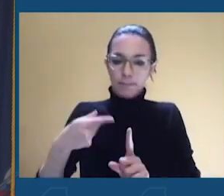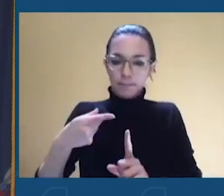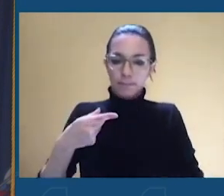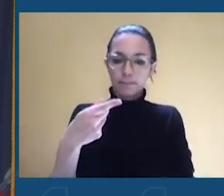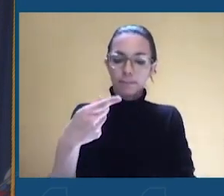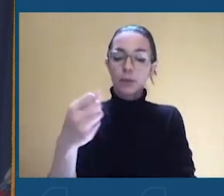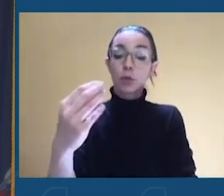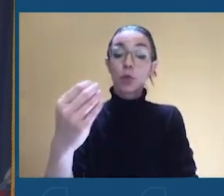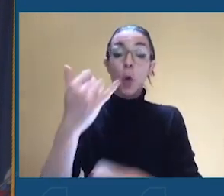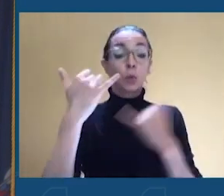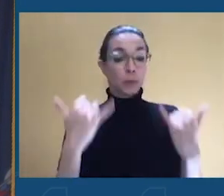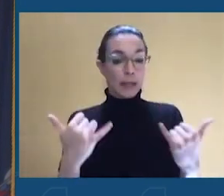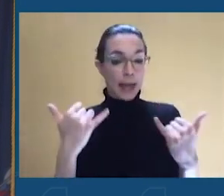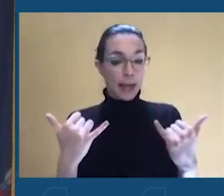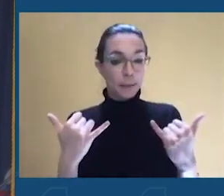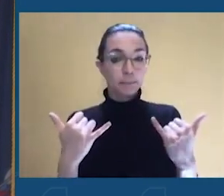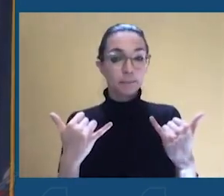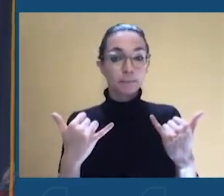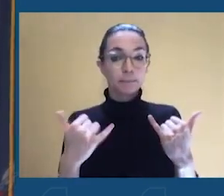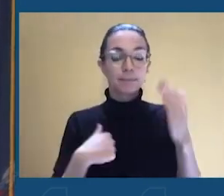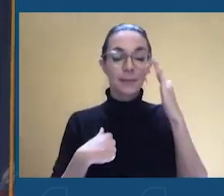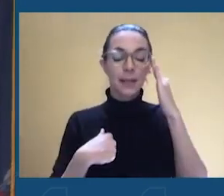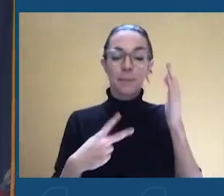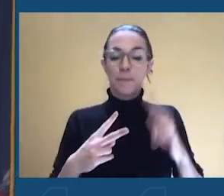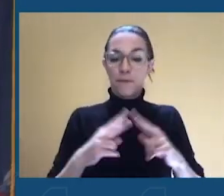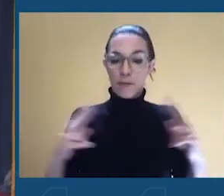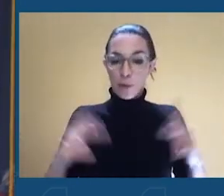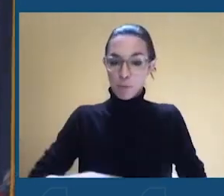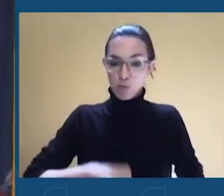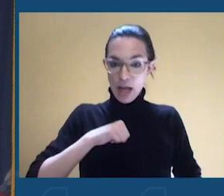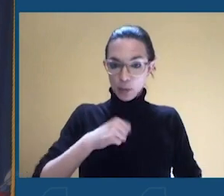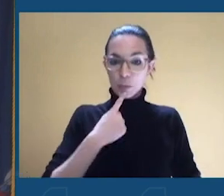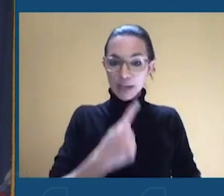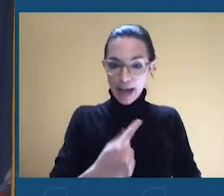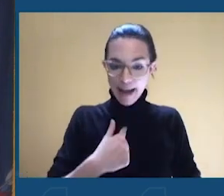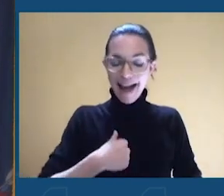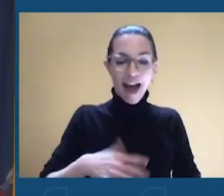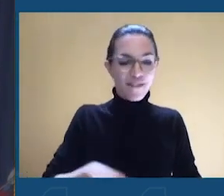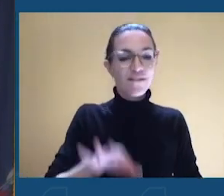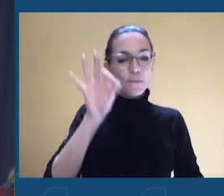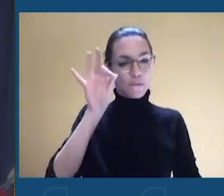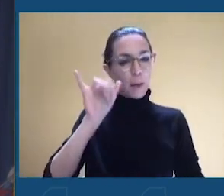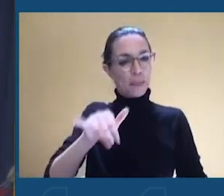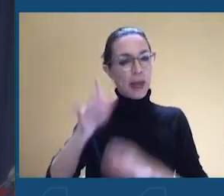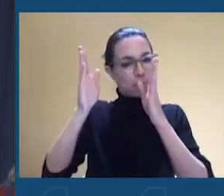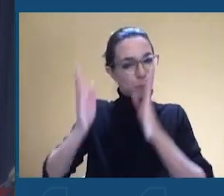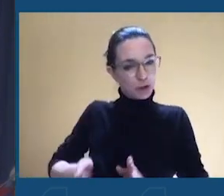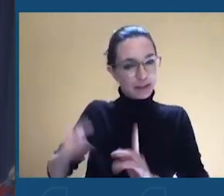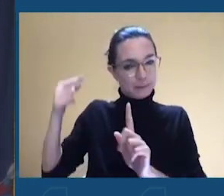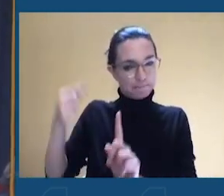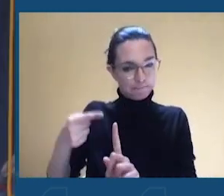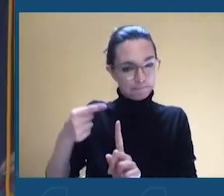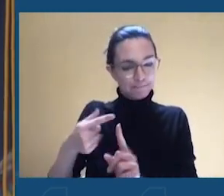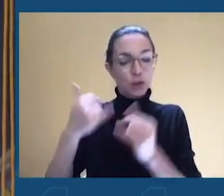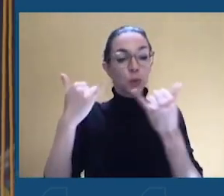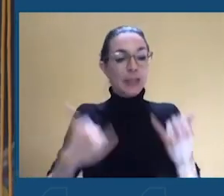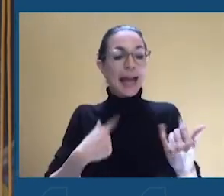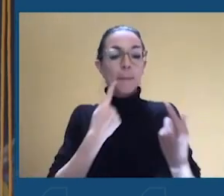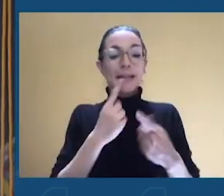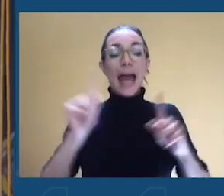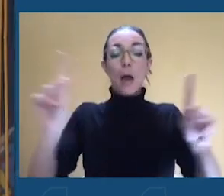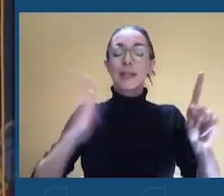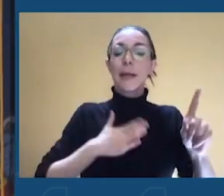So today, I'm really proud to say I found that person. Today I'm announcing my